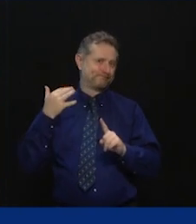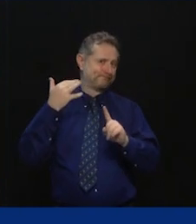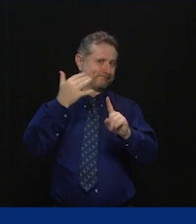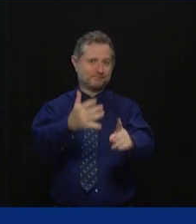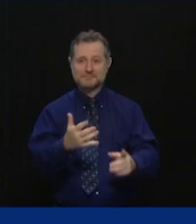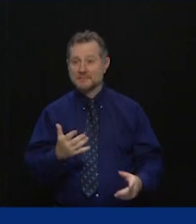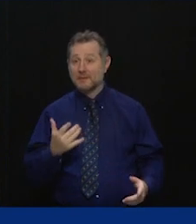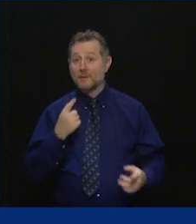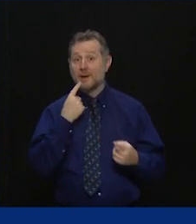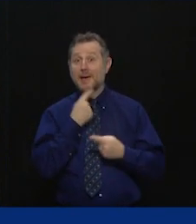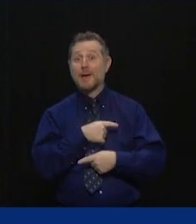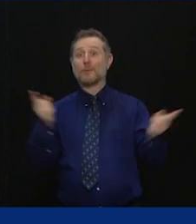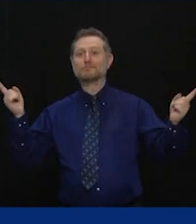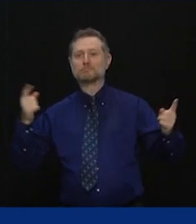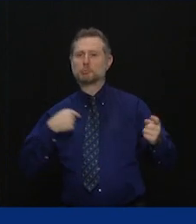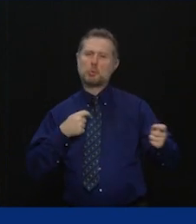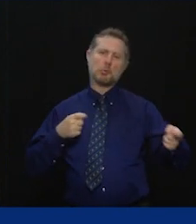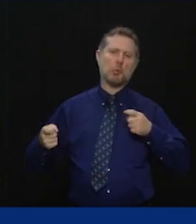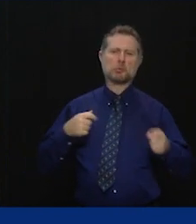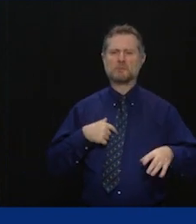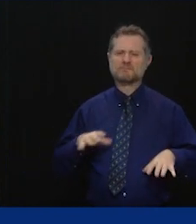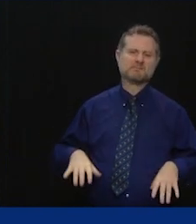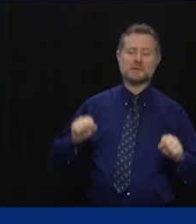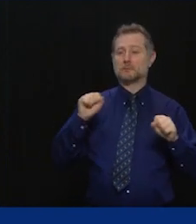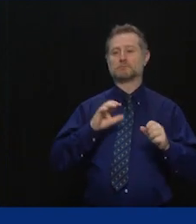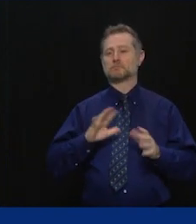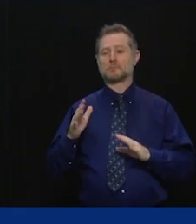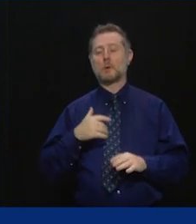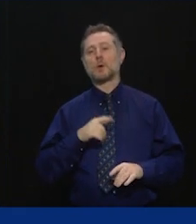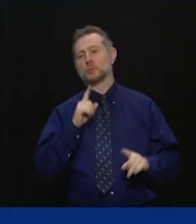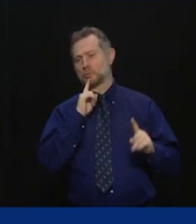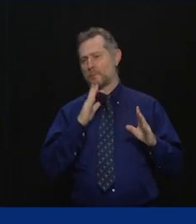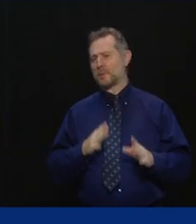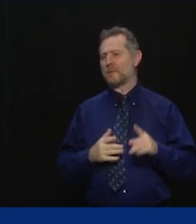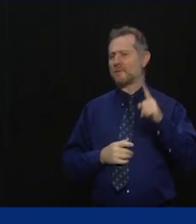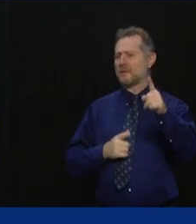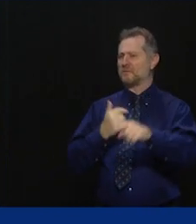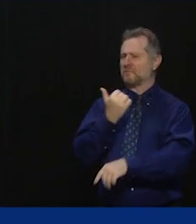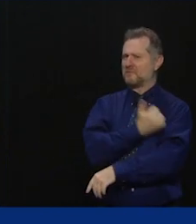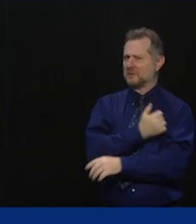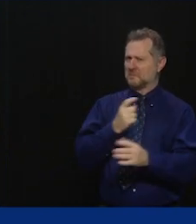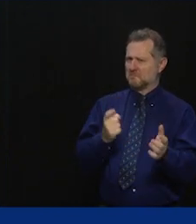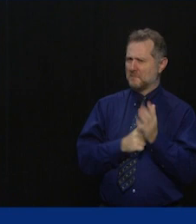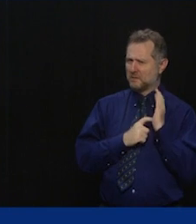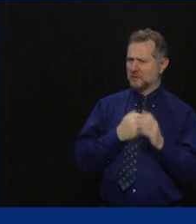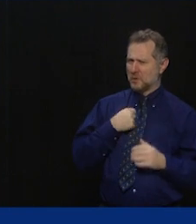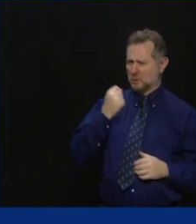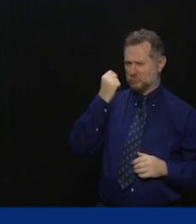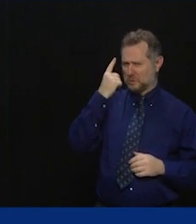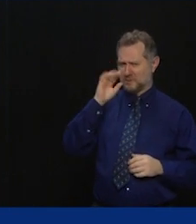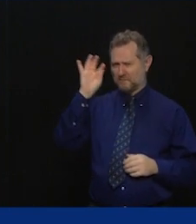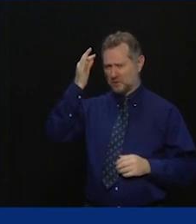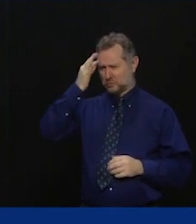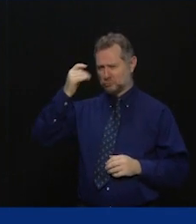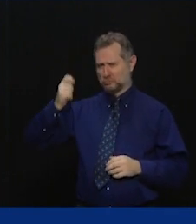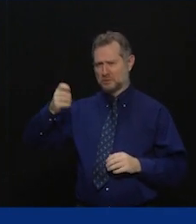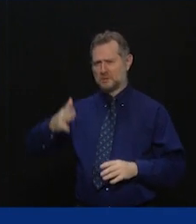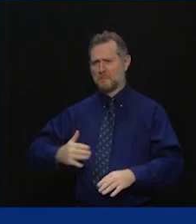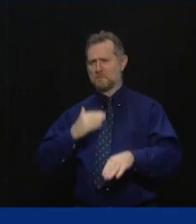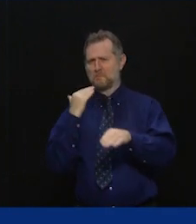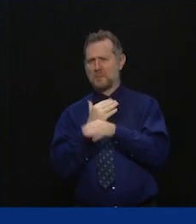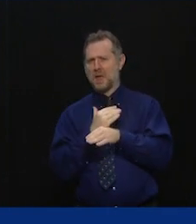Yes. Hi. In terms of the vaccine mandate, my understanding is that a federal judge has blocked the enforcement of the